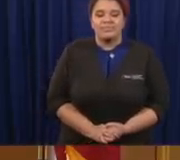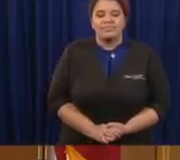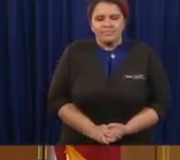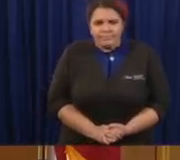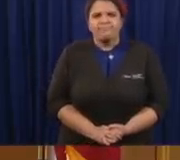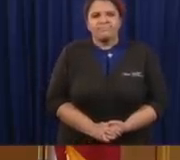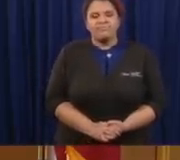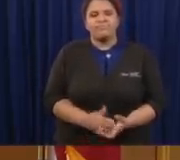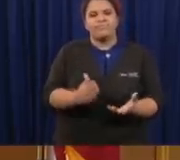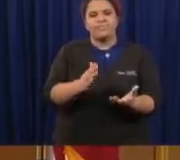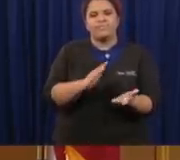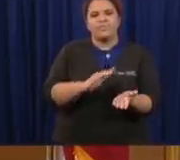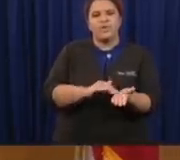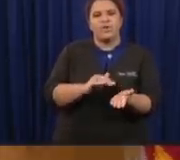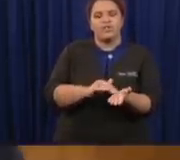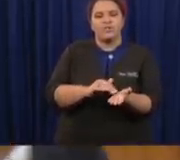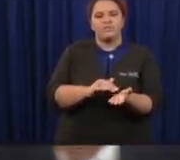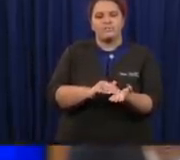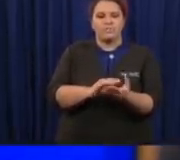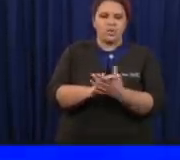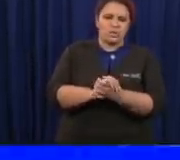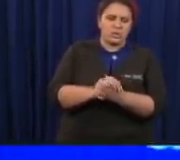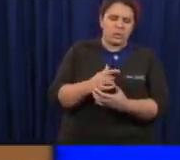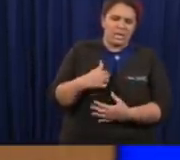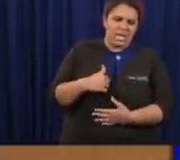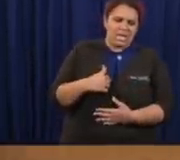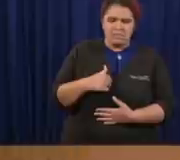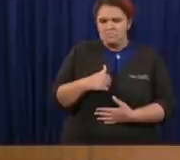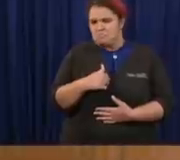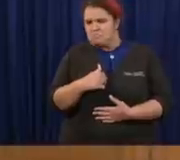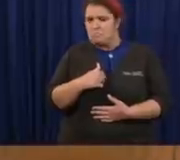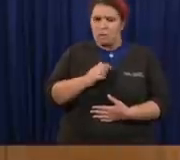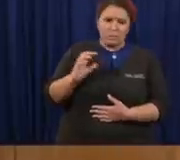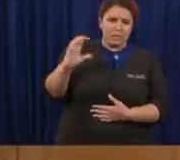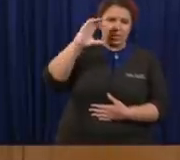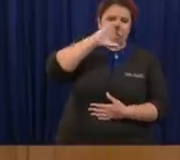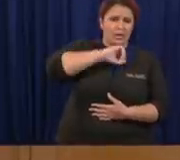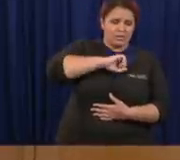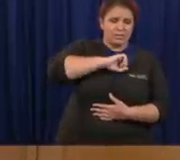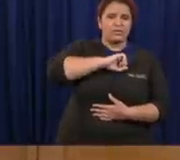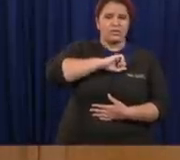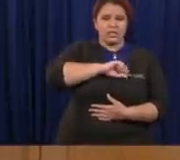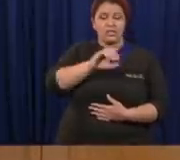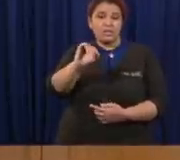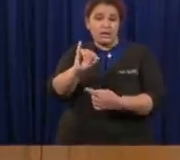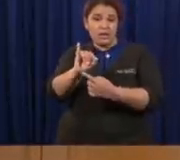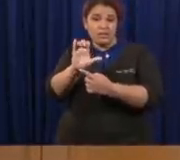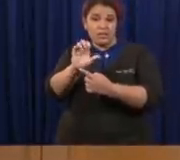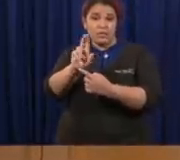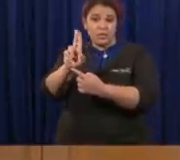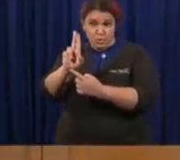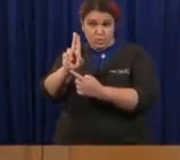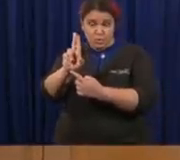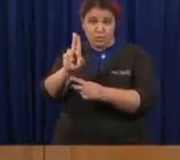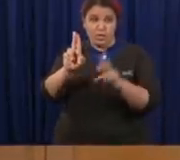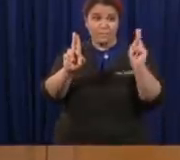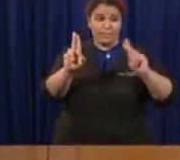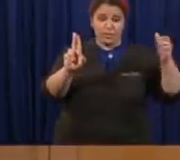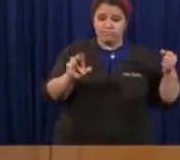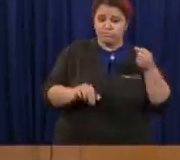Dr. Acton, I'm guessing we have good numbers on ICU admissions and deaths